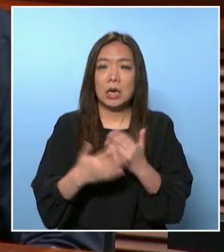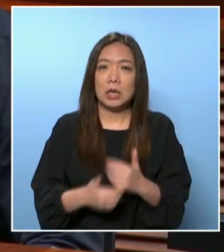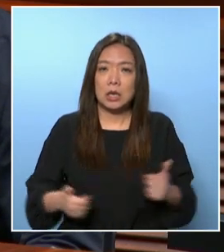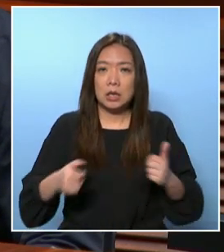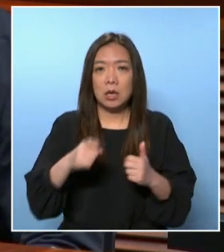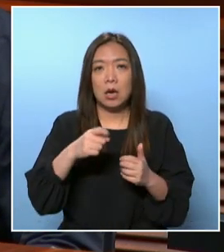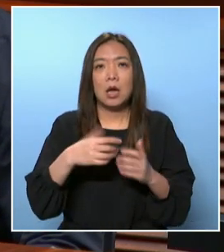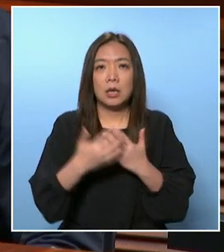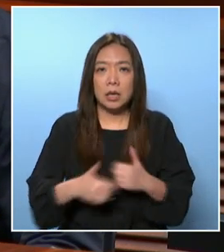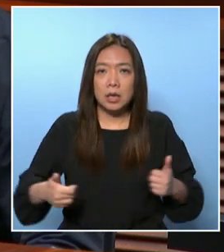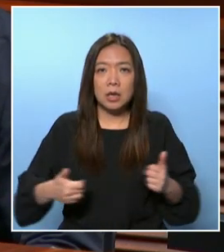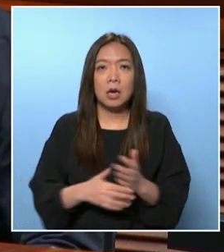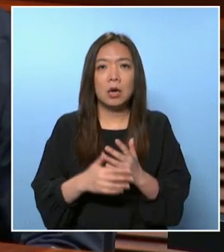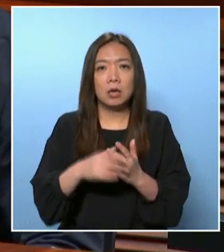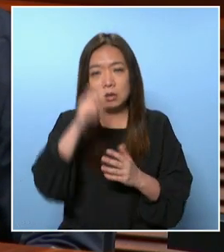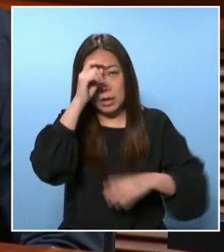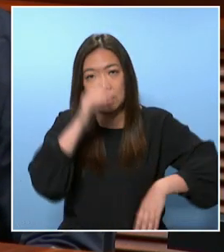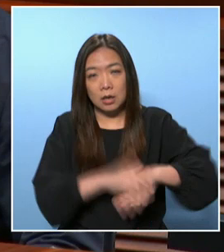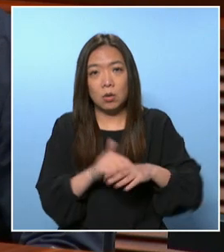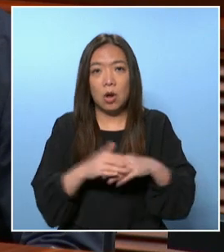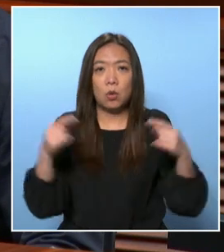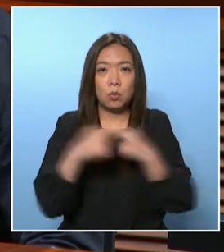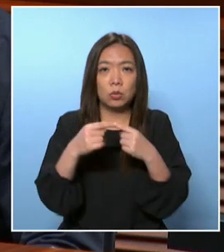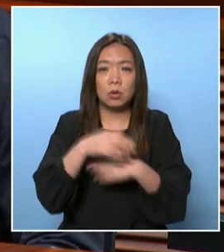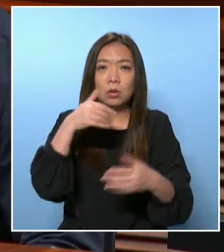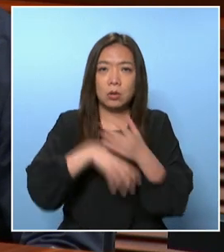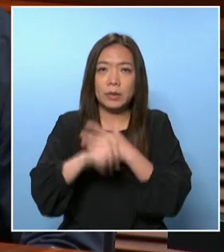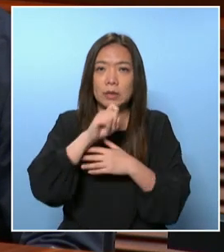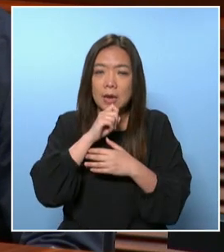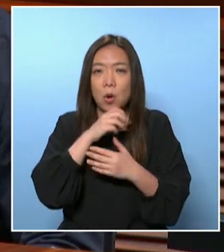that in the